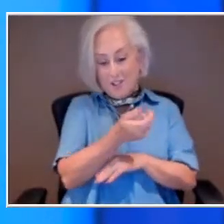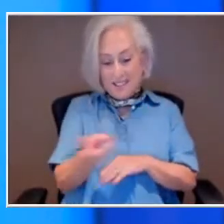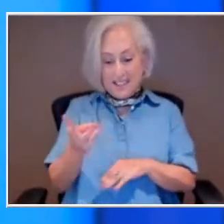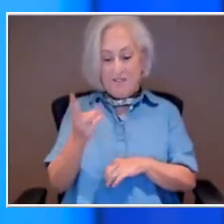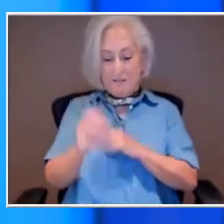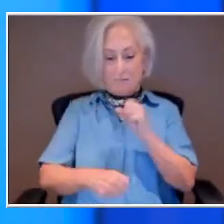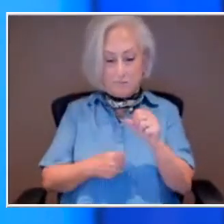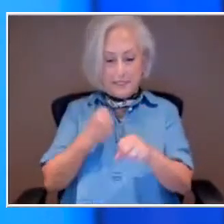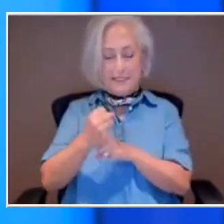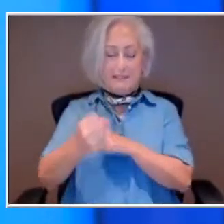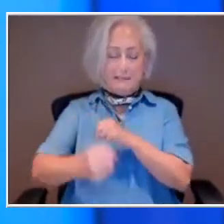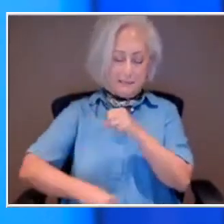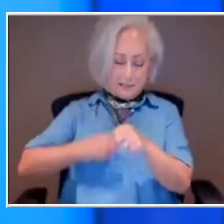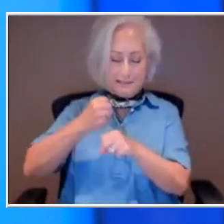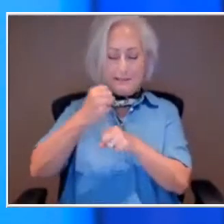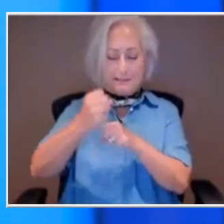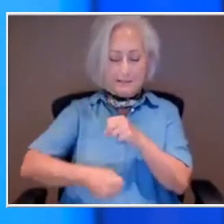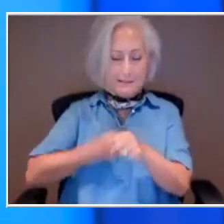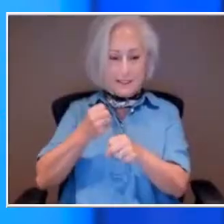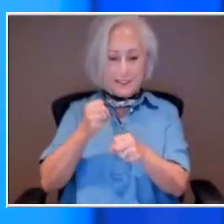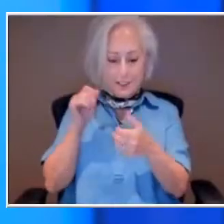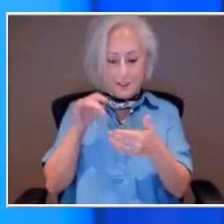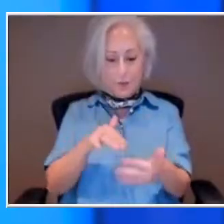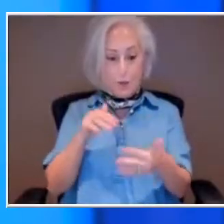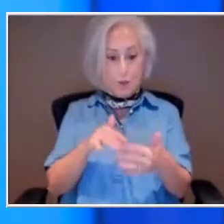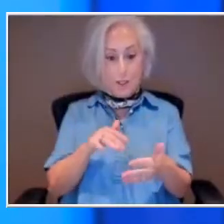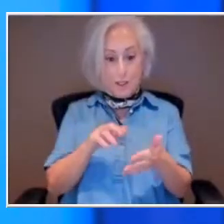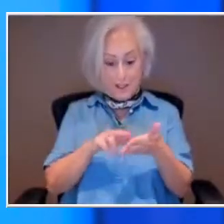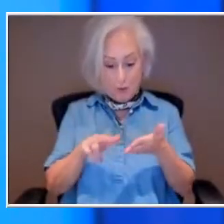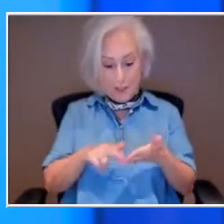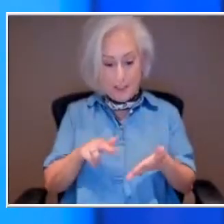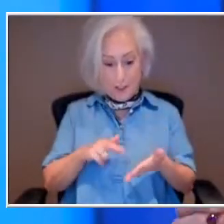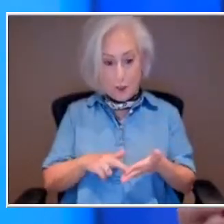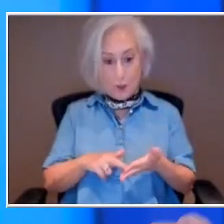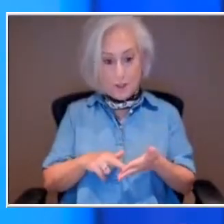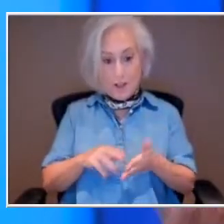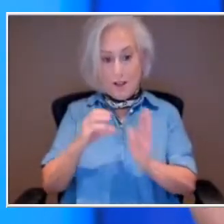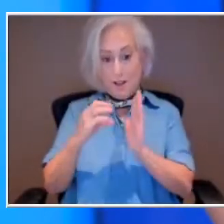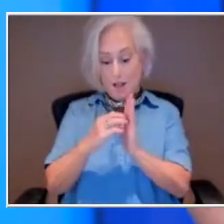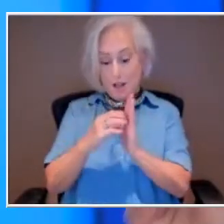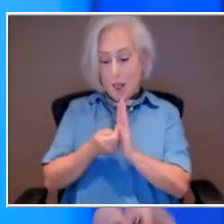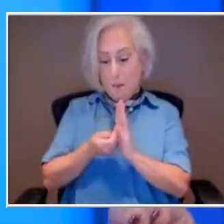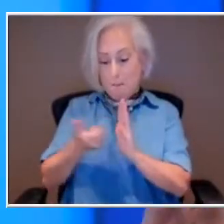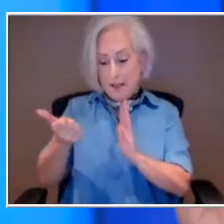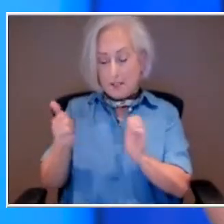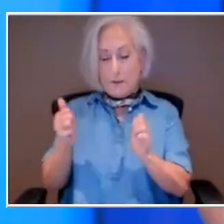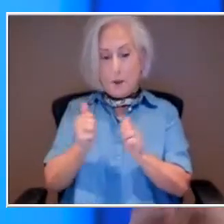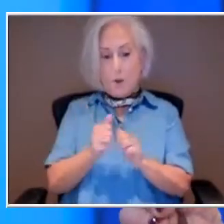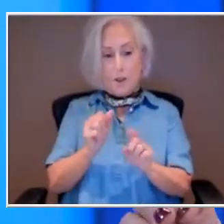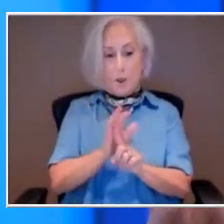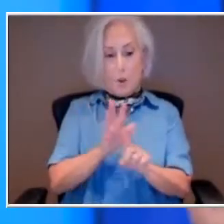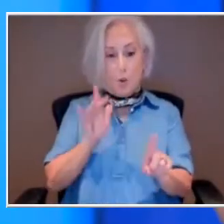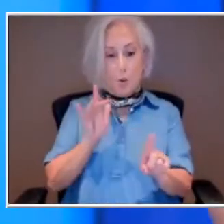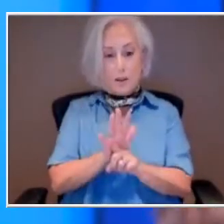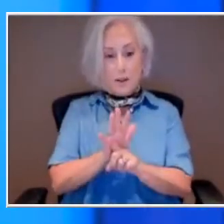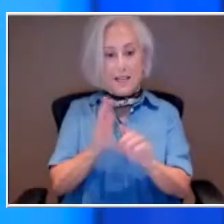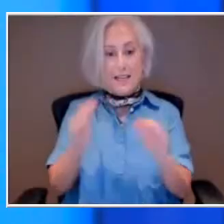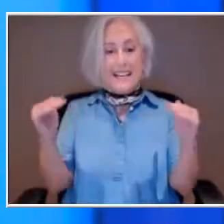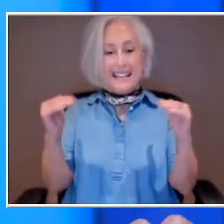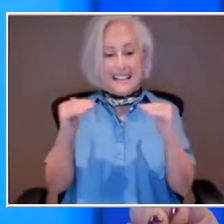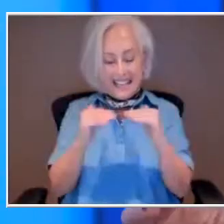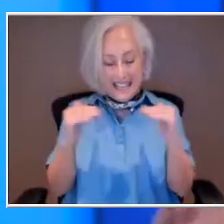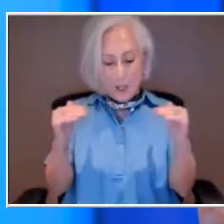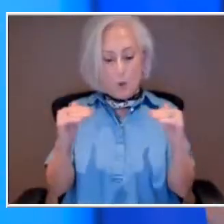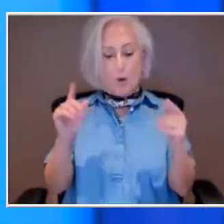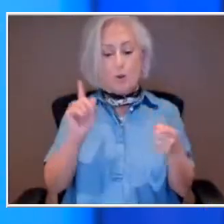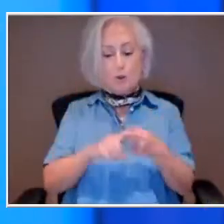research, lumpectomy, when combined with radiation, is completely equal in survival, risk of recurrence to a